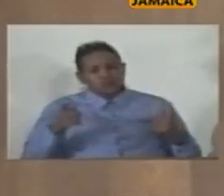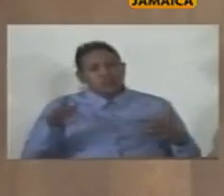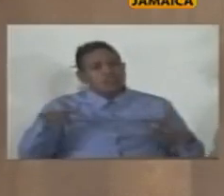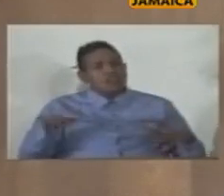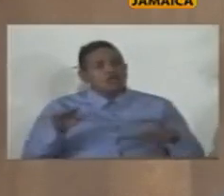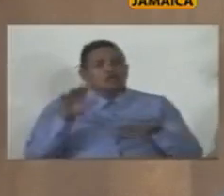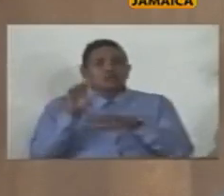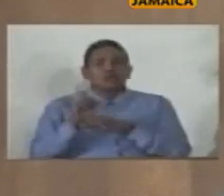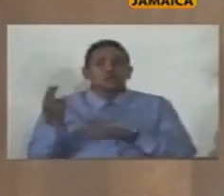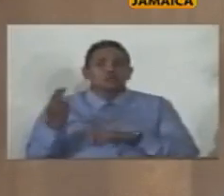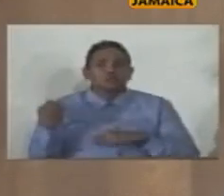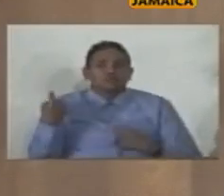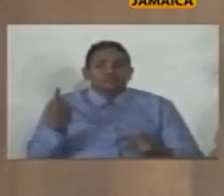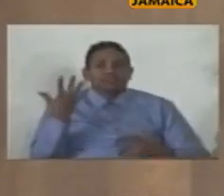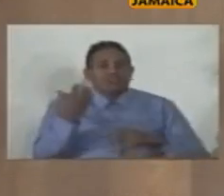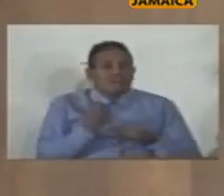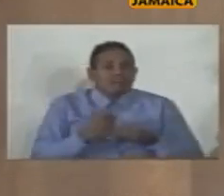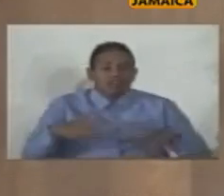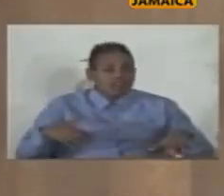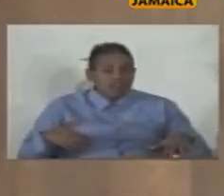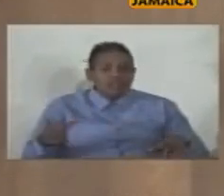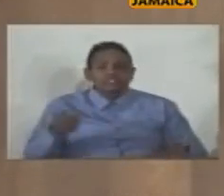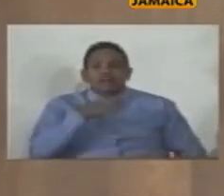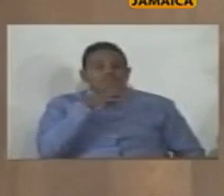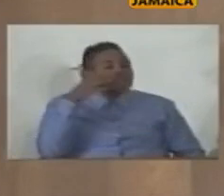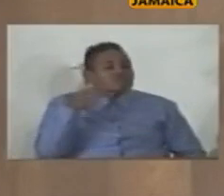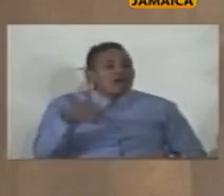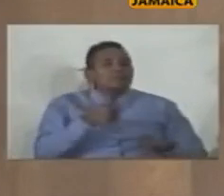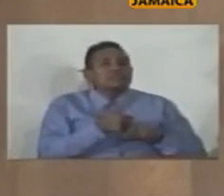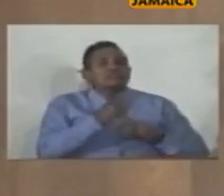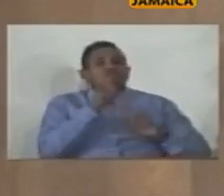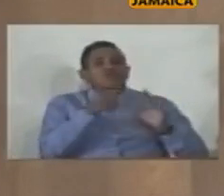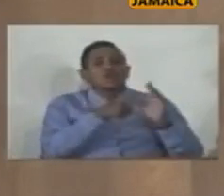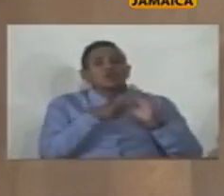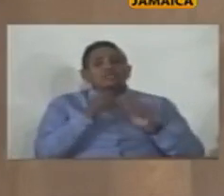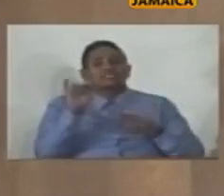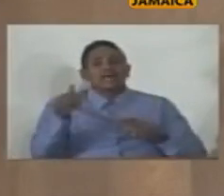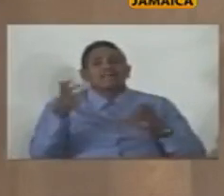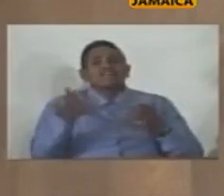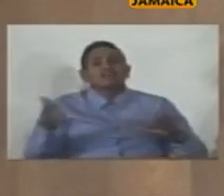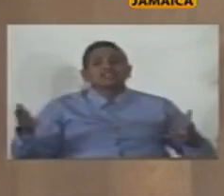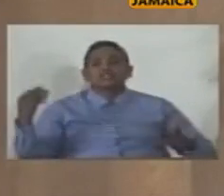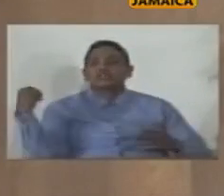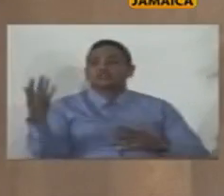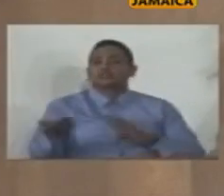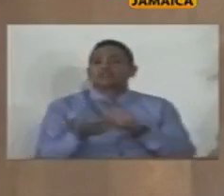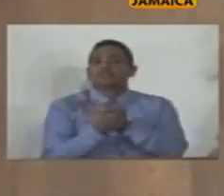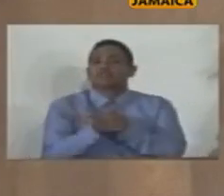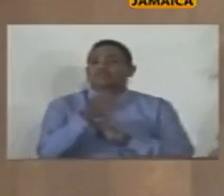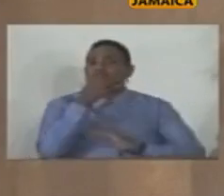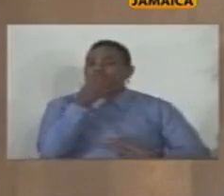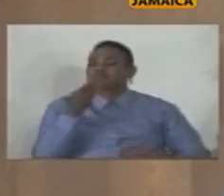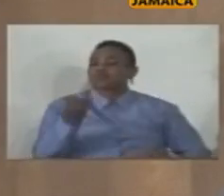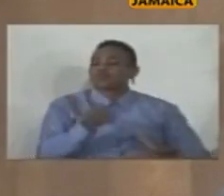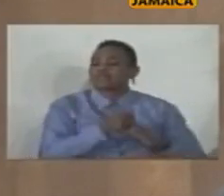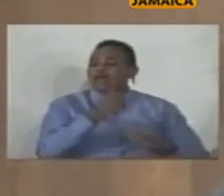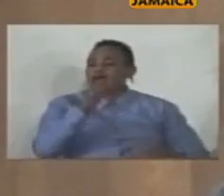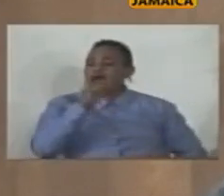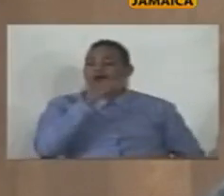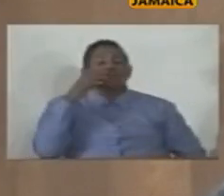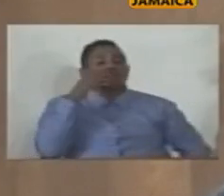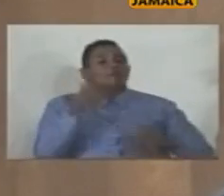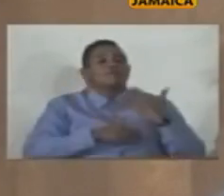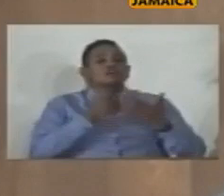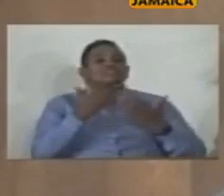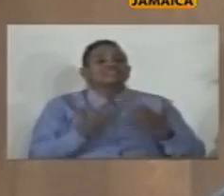unused for over 5 years. The farmers have been requesting that the facility be equipped with agro-processing gadgets.